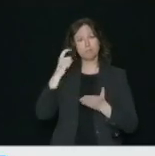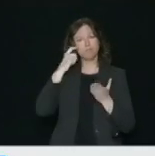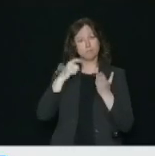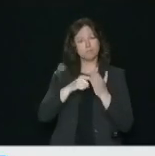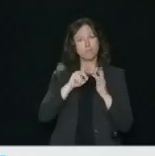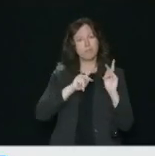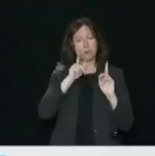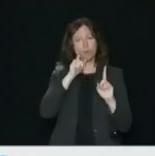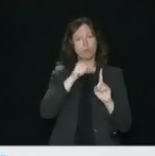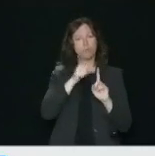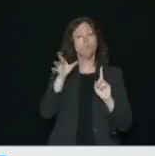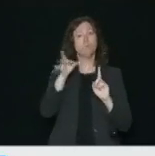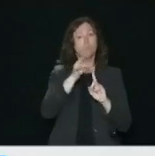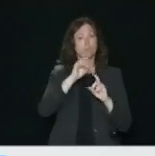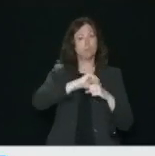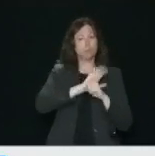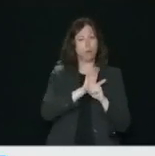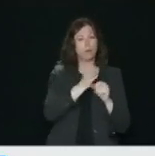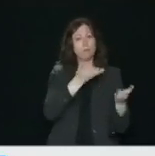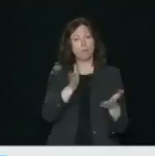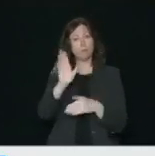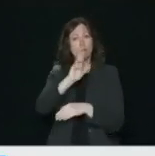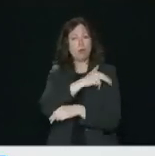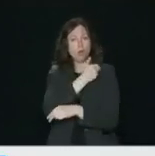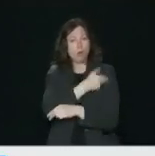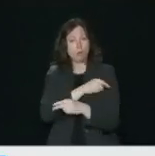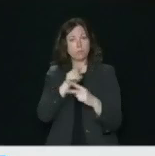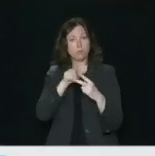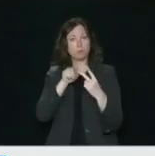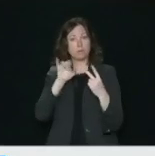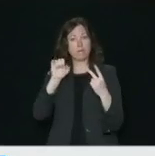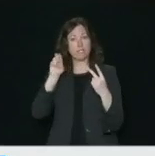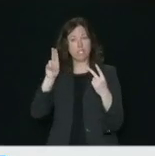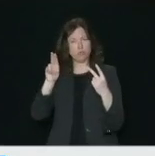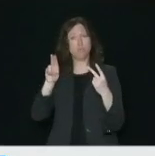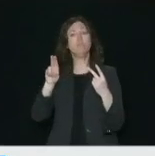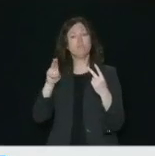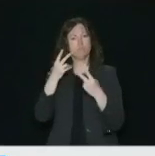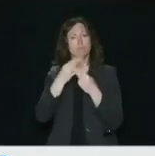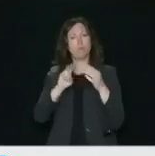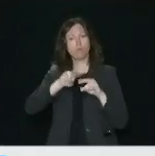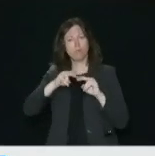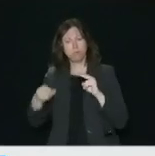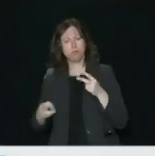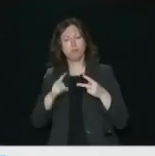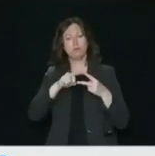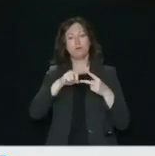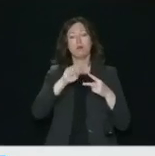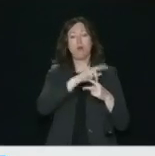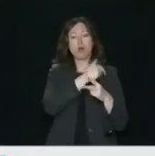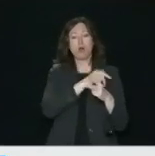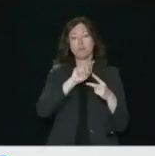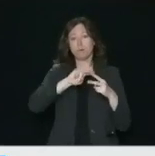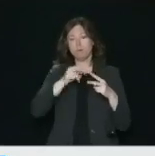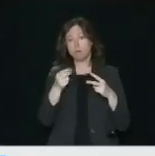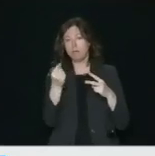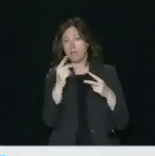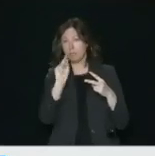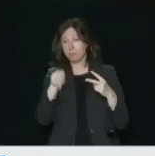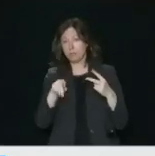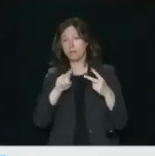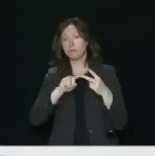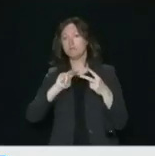pandemic. I encourage Canadians to show each other compassion and respect as we make decisions to protect ourselves,